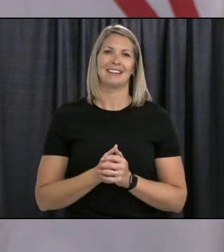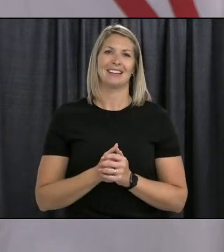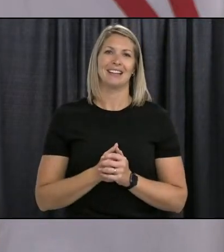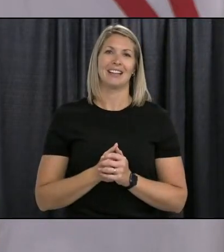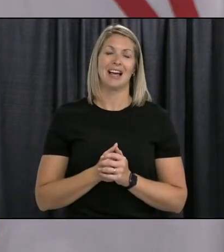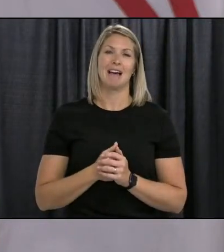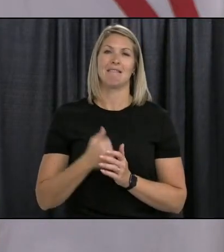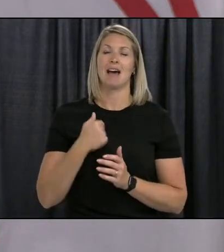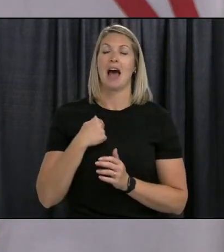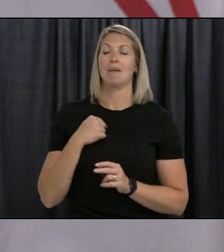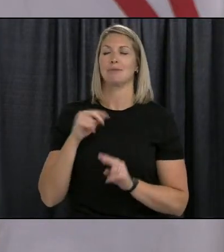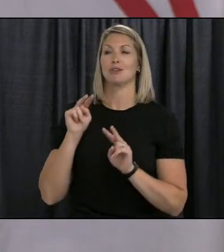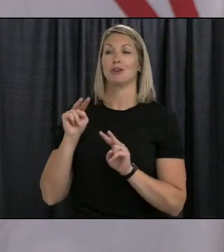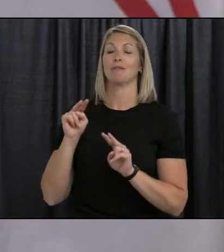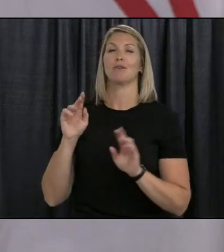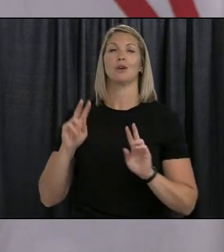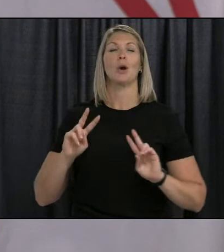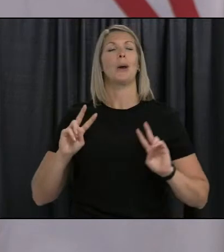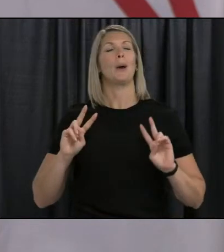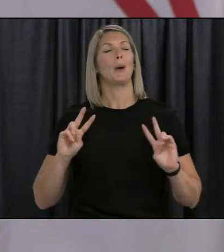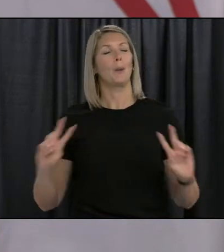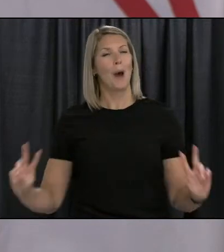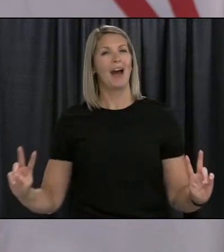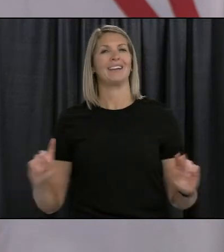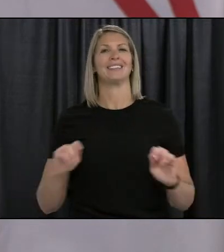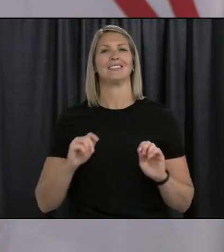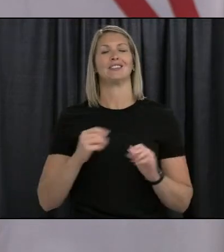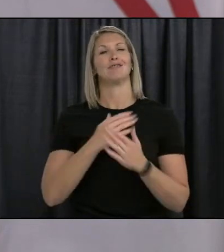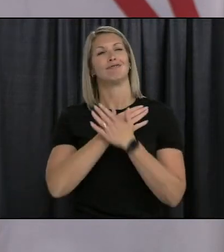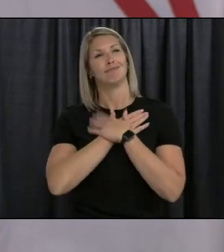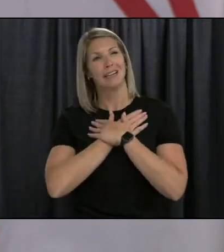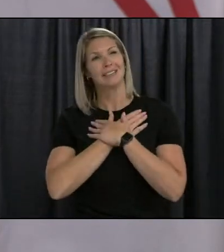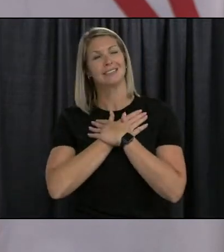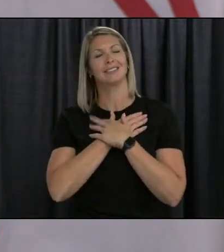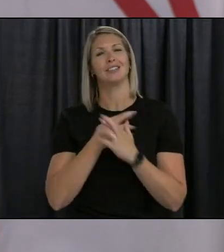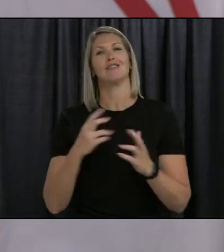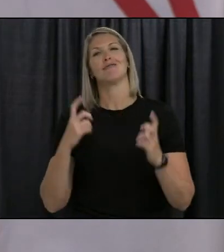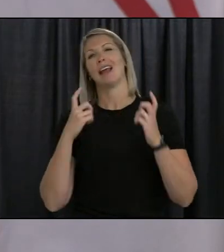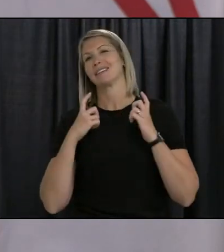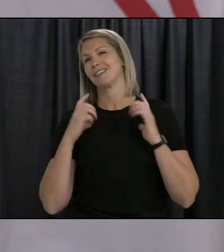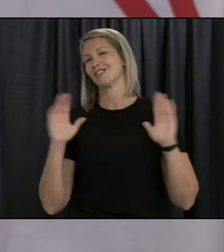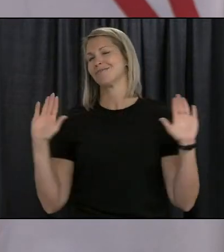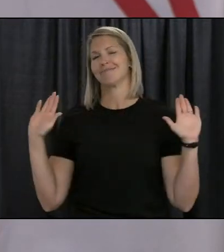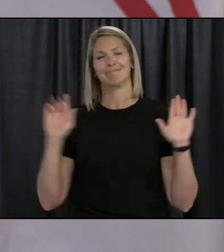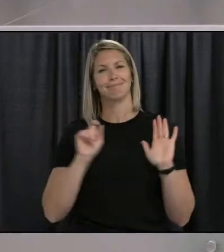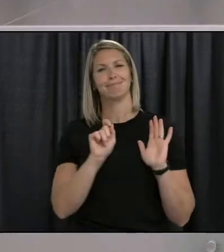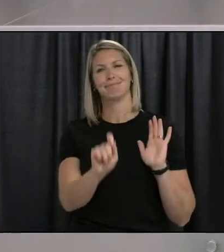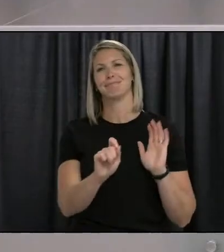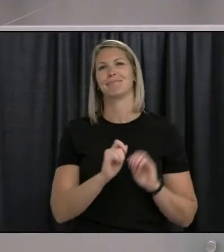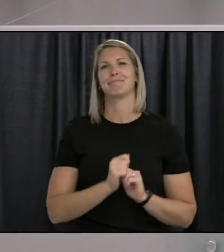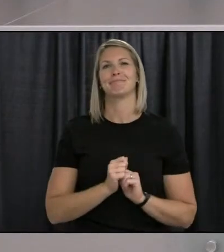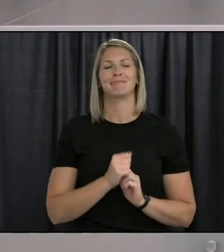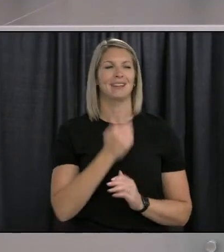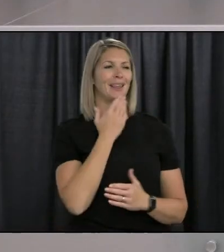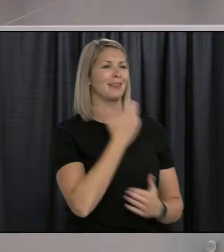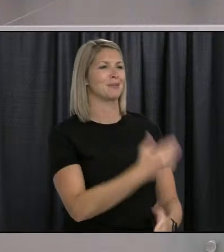Just looking forward to some peace and quiet and rest and relaxation. That's it. Thank you very much.